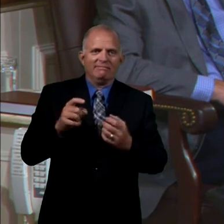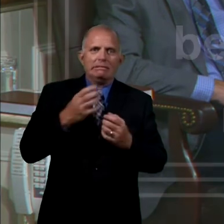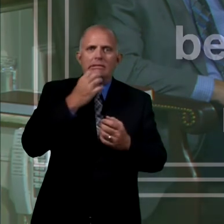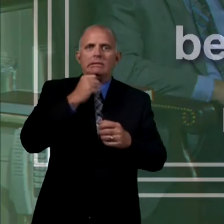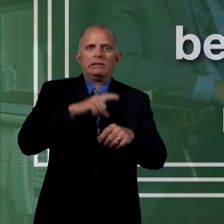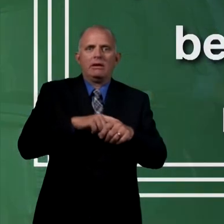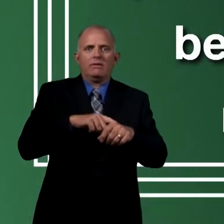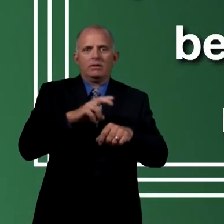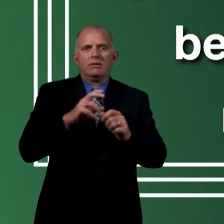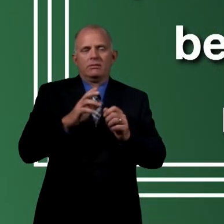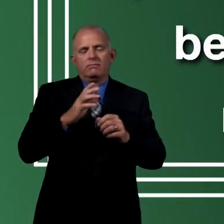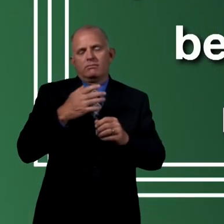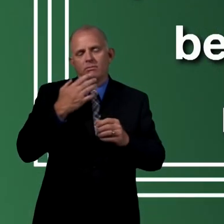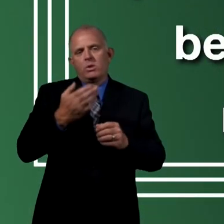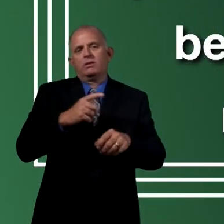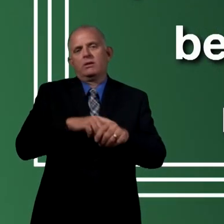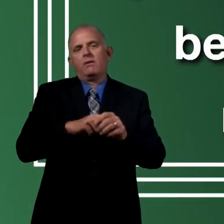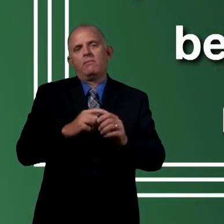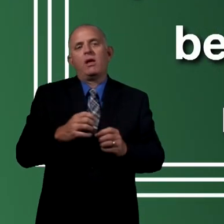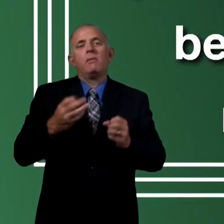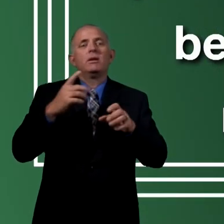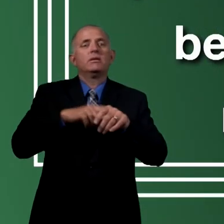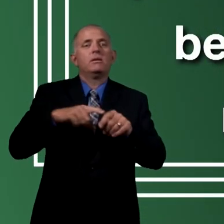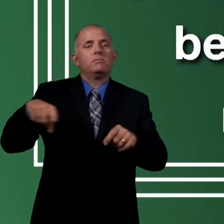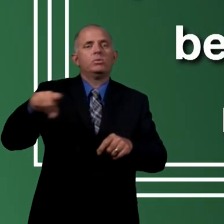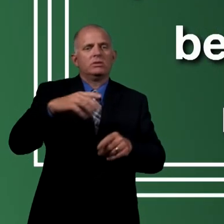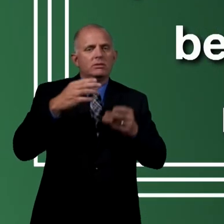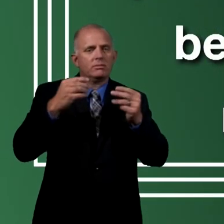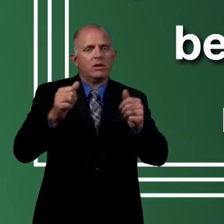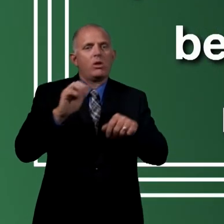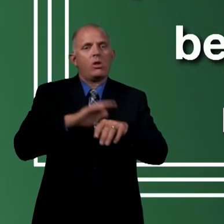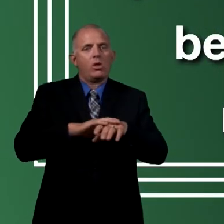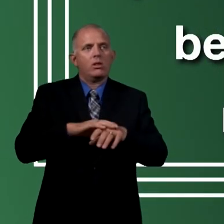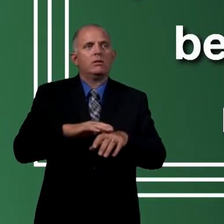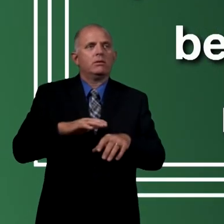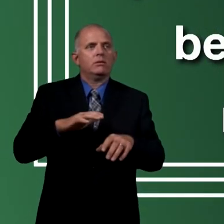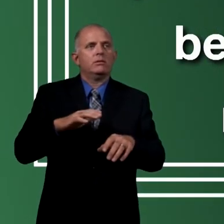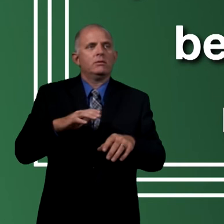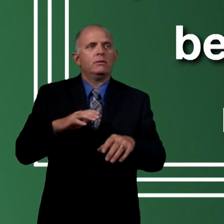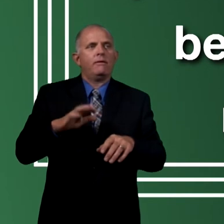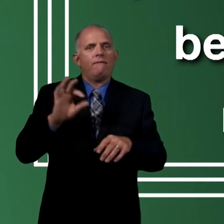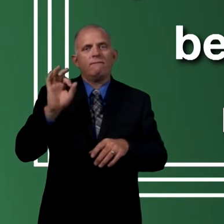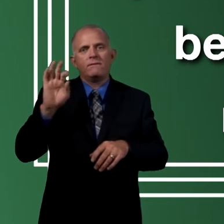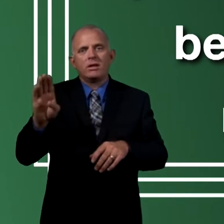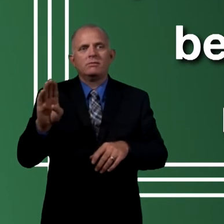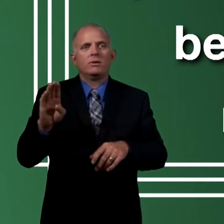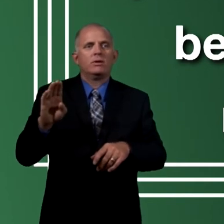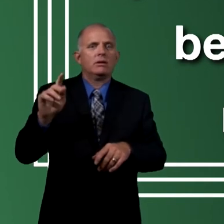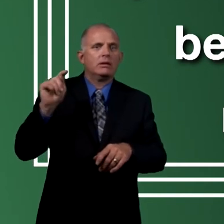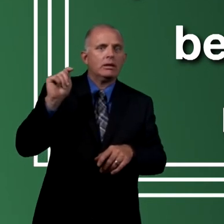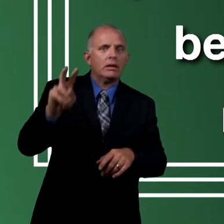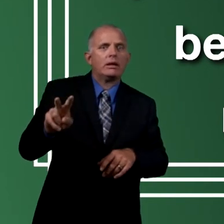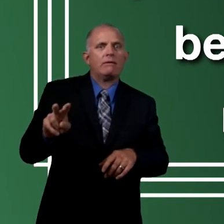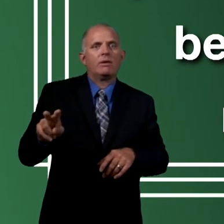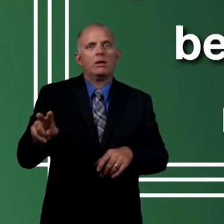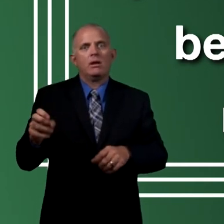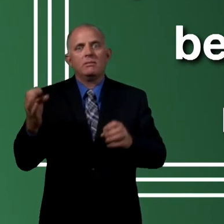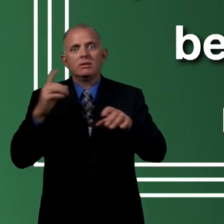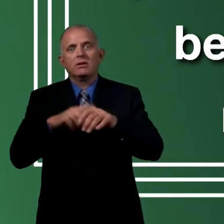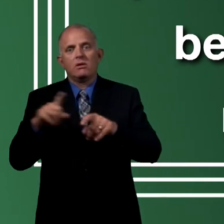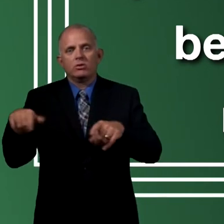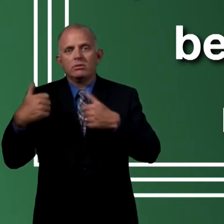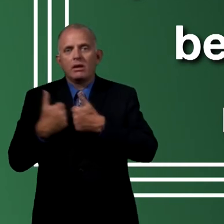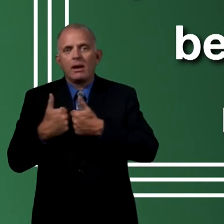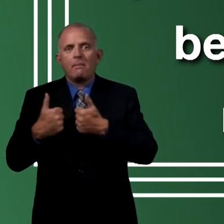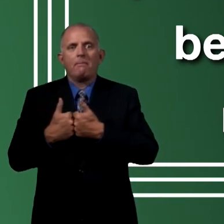Be efficient with how much time you spend on social media, how much time you spend watching television, how much time you spend playing games, how